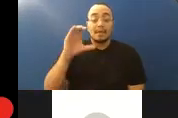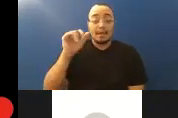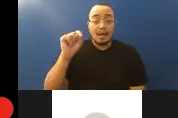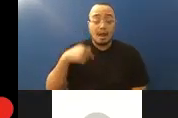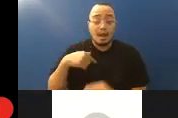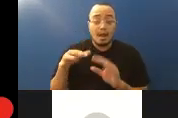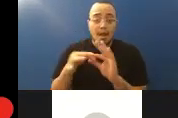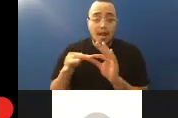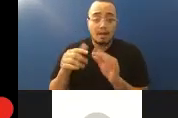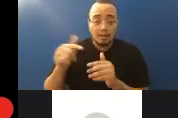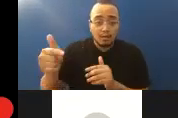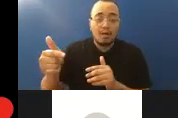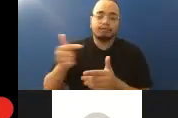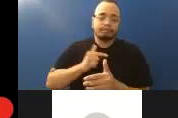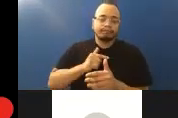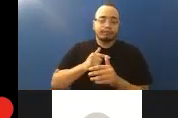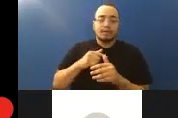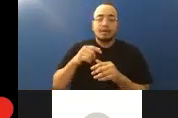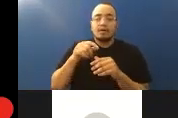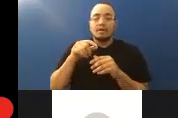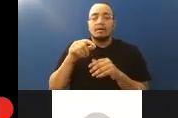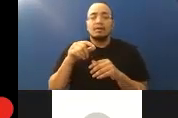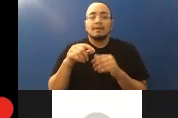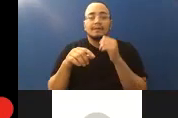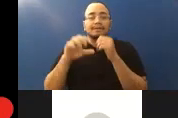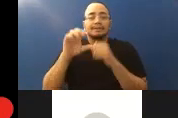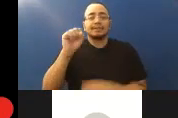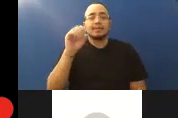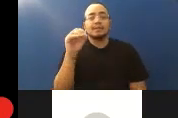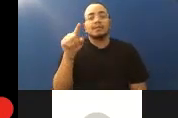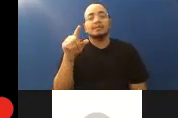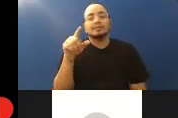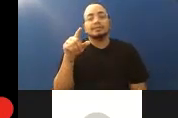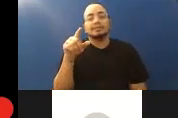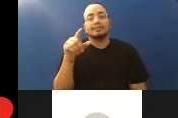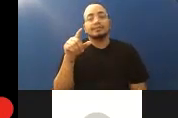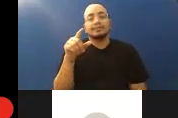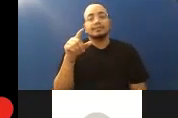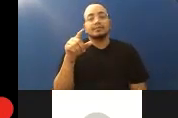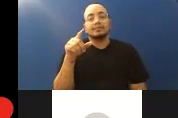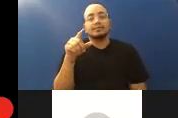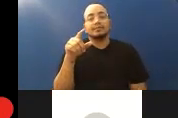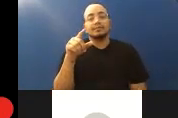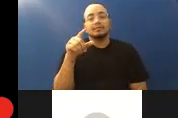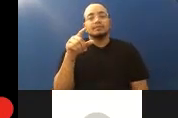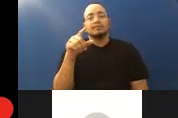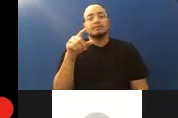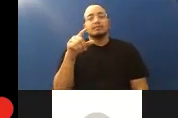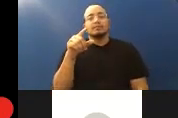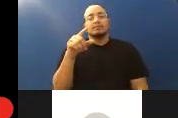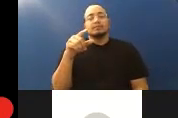Tahira, I'm going to throw this next question to you because you were talking about transformative justice, and a lot of what you said tonight has been about, you know, your journey